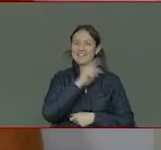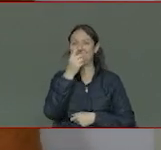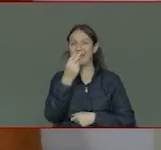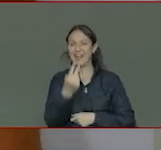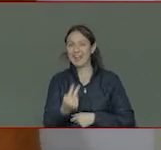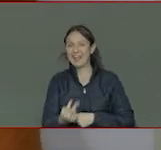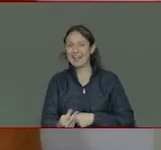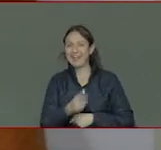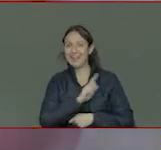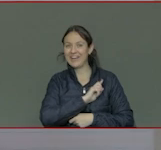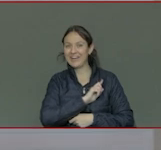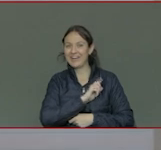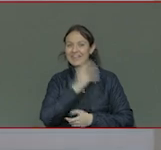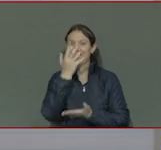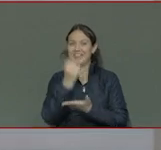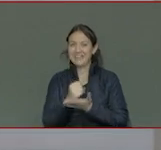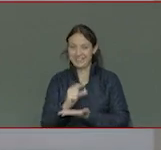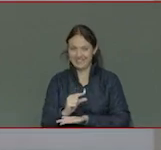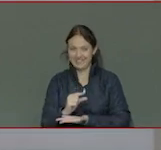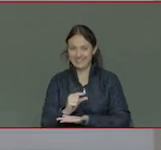gravitation.